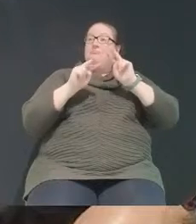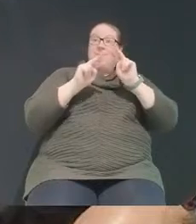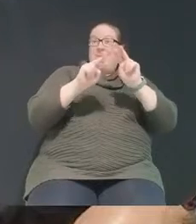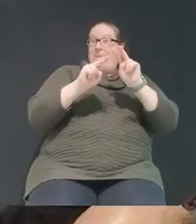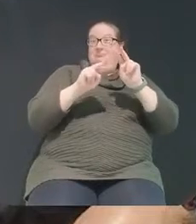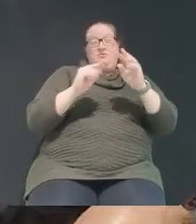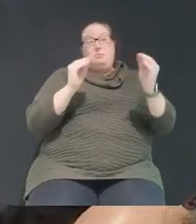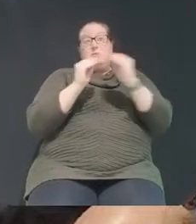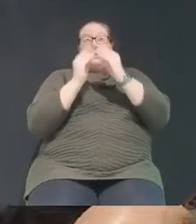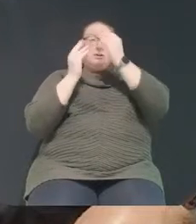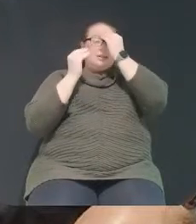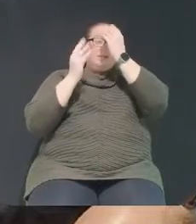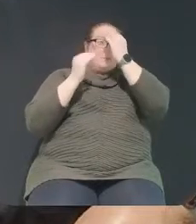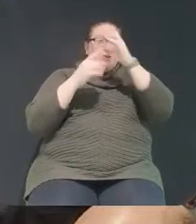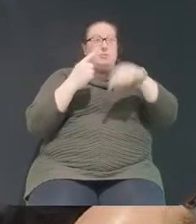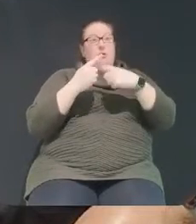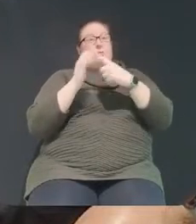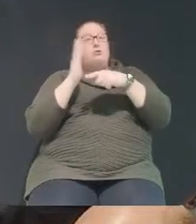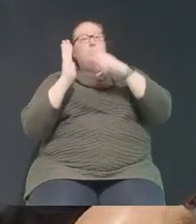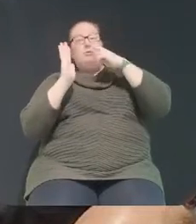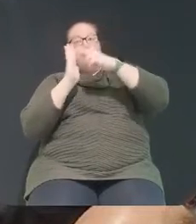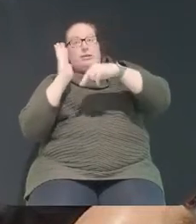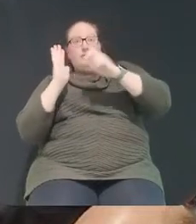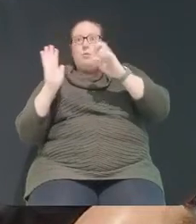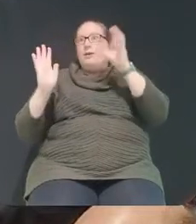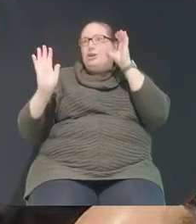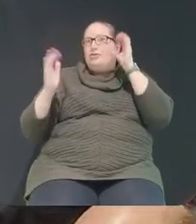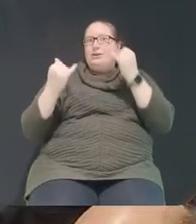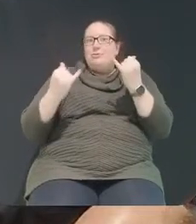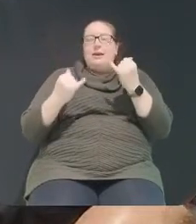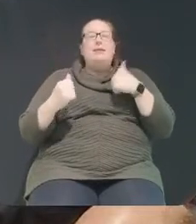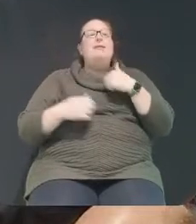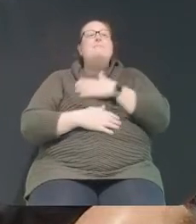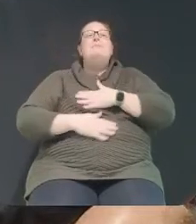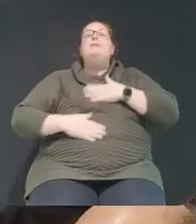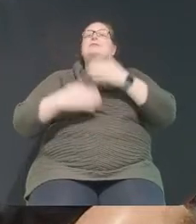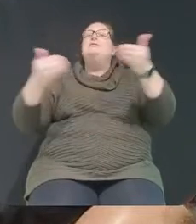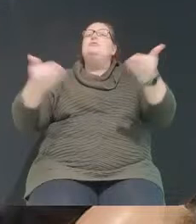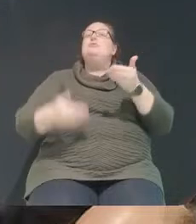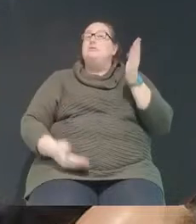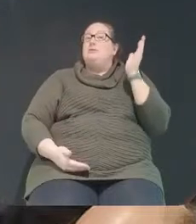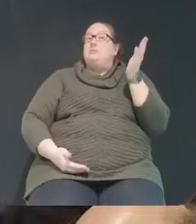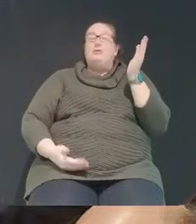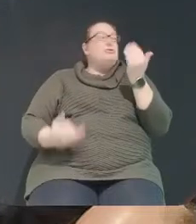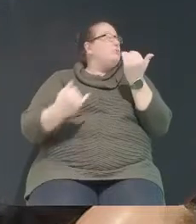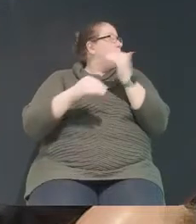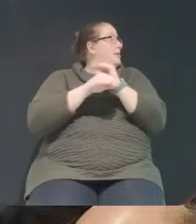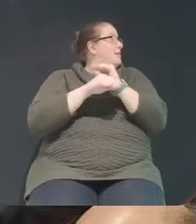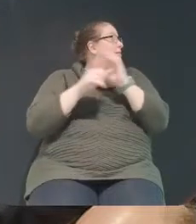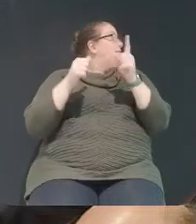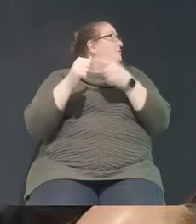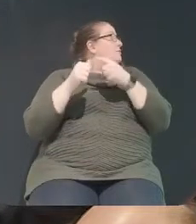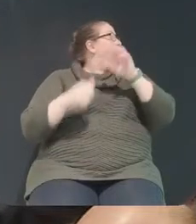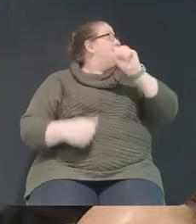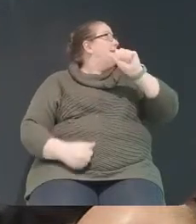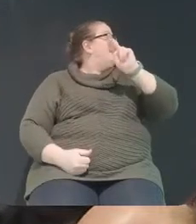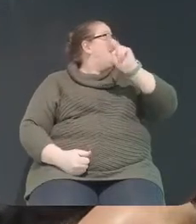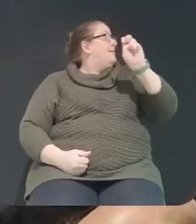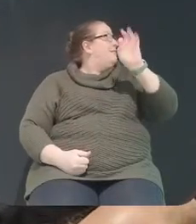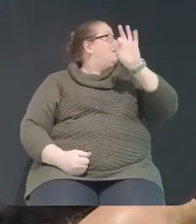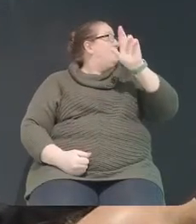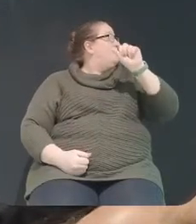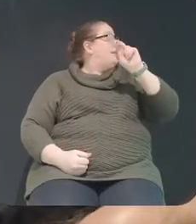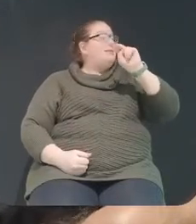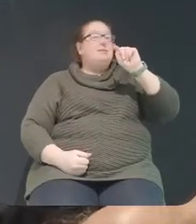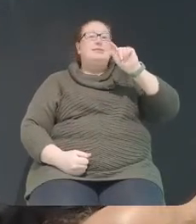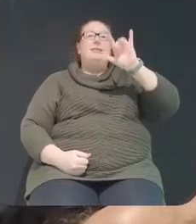about today. And I'm very pleased to introduce our speakers tonight. First, we have Anne Frantilla, who